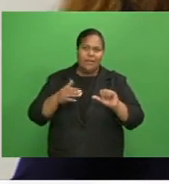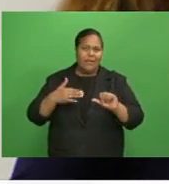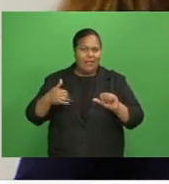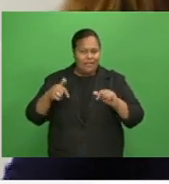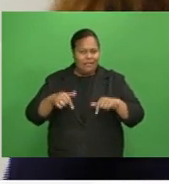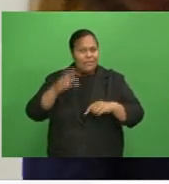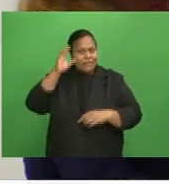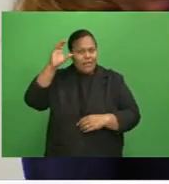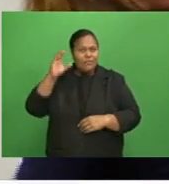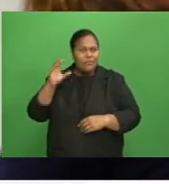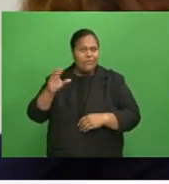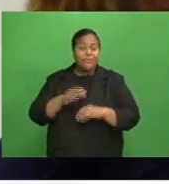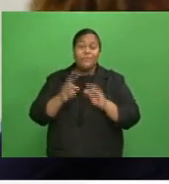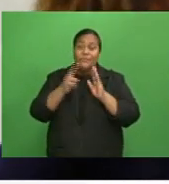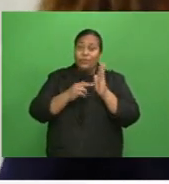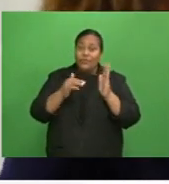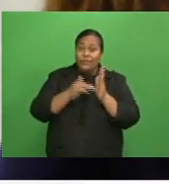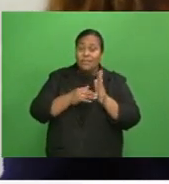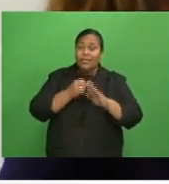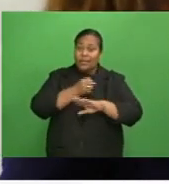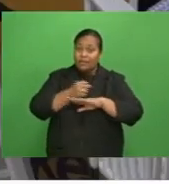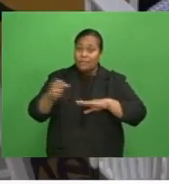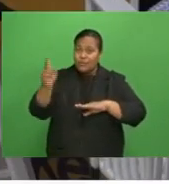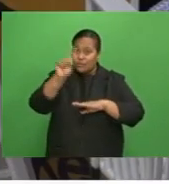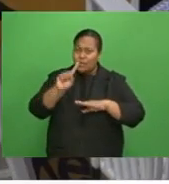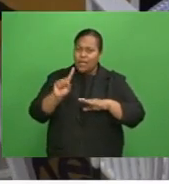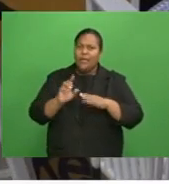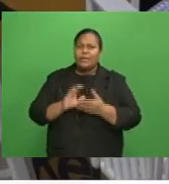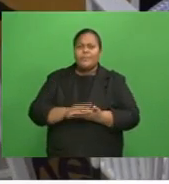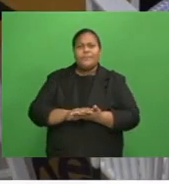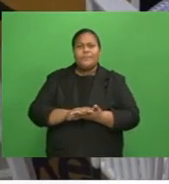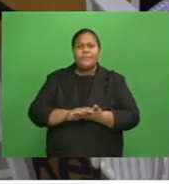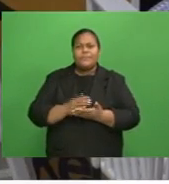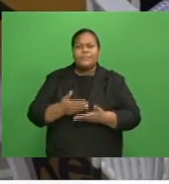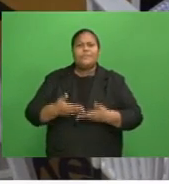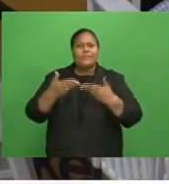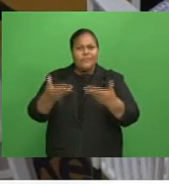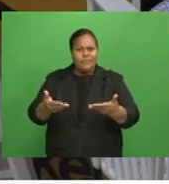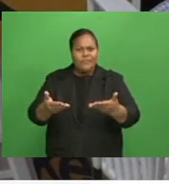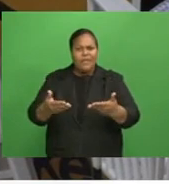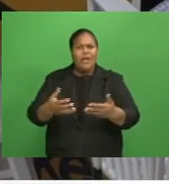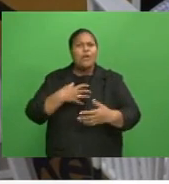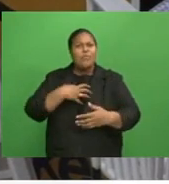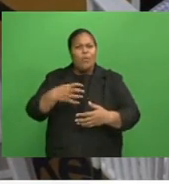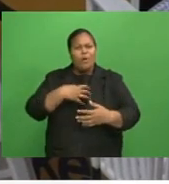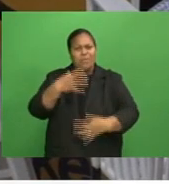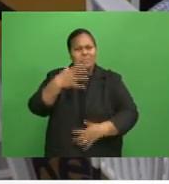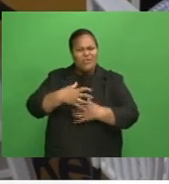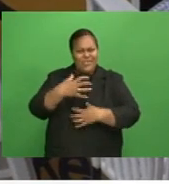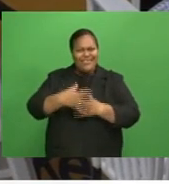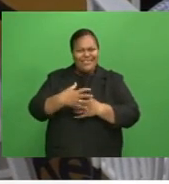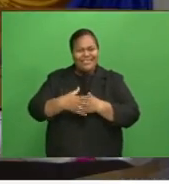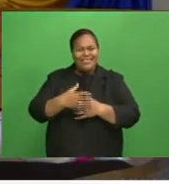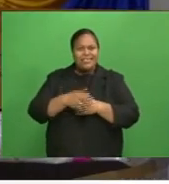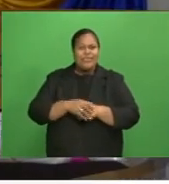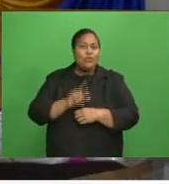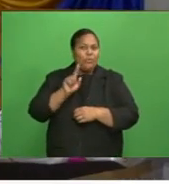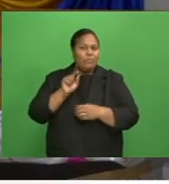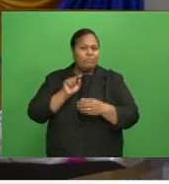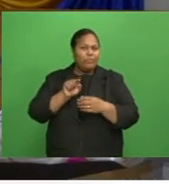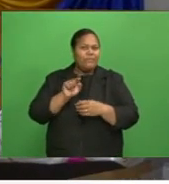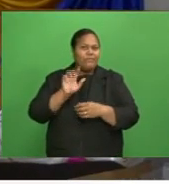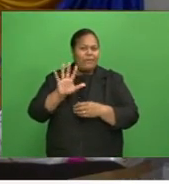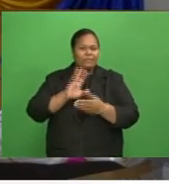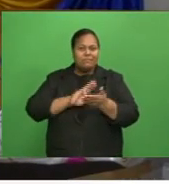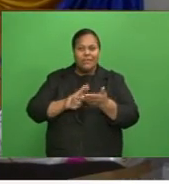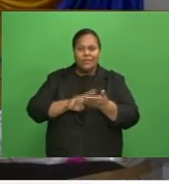the New Zealand government today handed over an additional 40 life-saving air voice machines worth of $1.5 million to